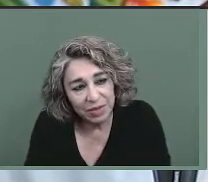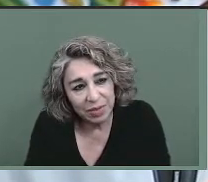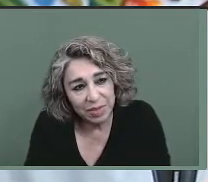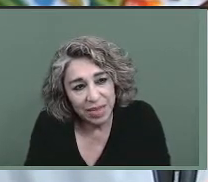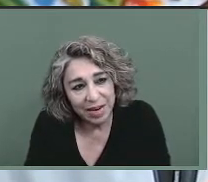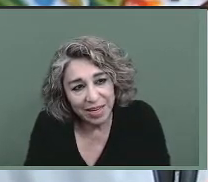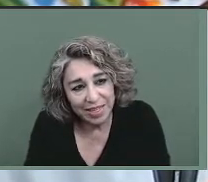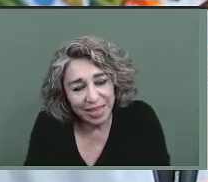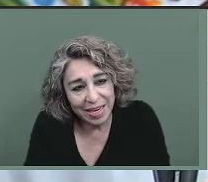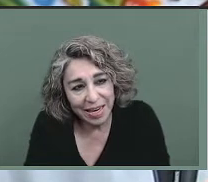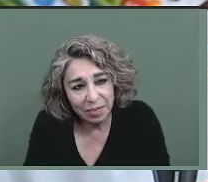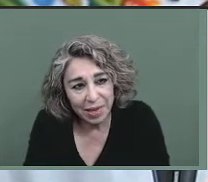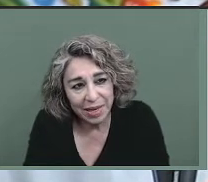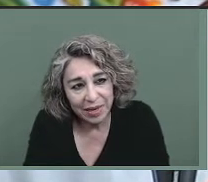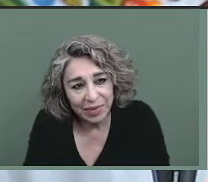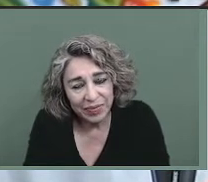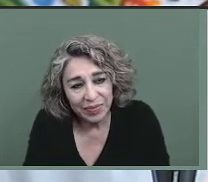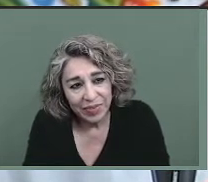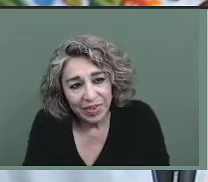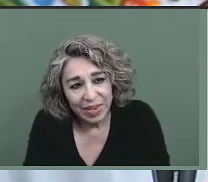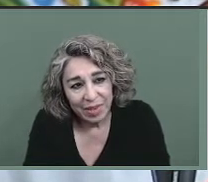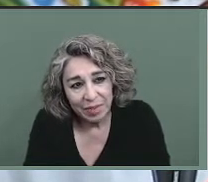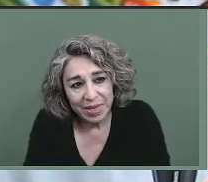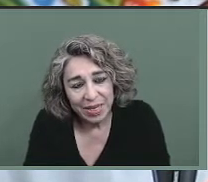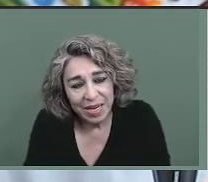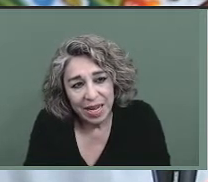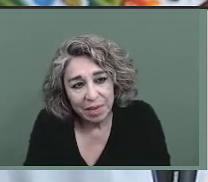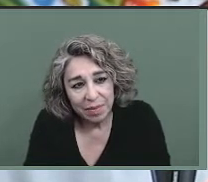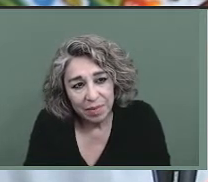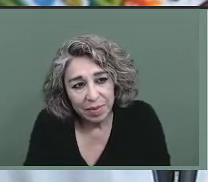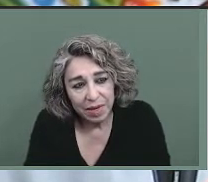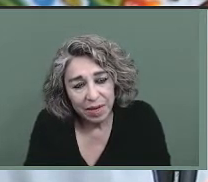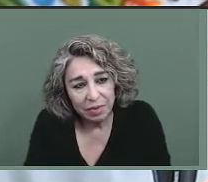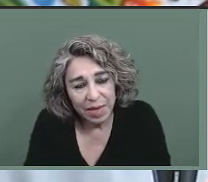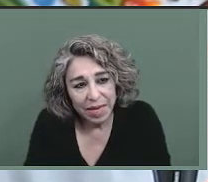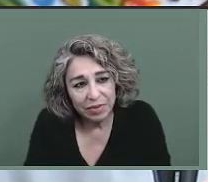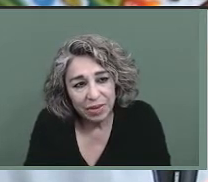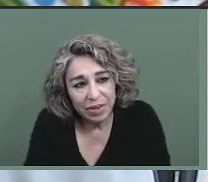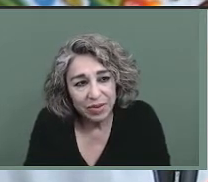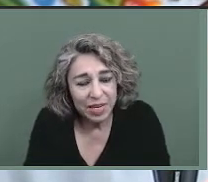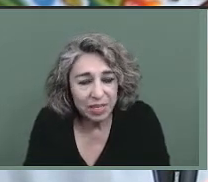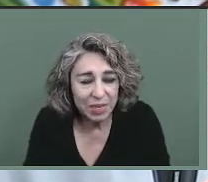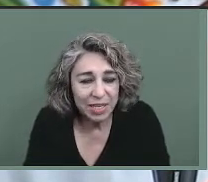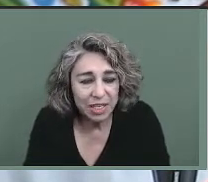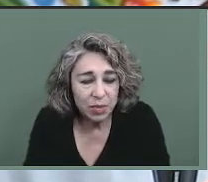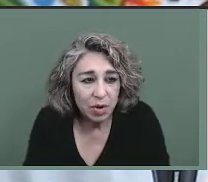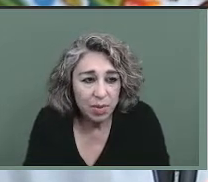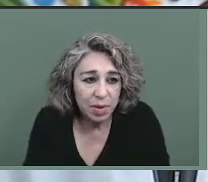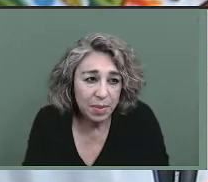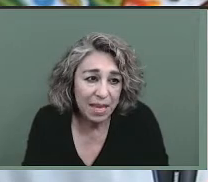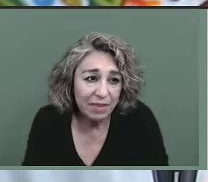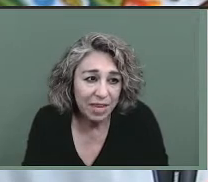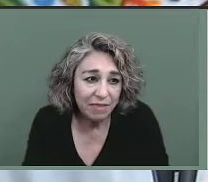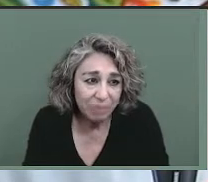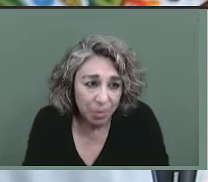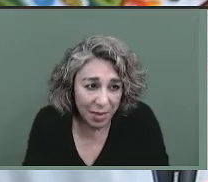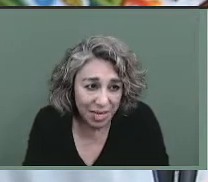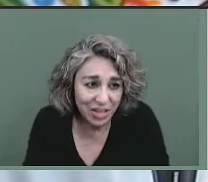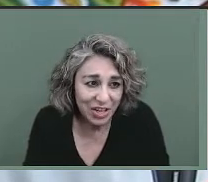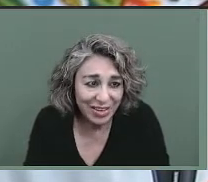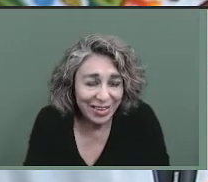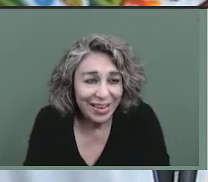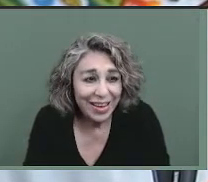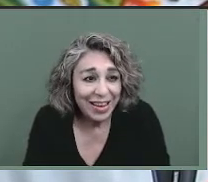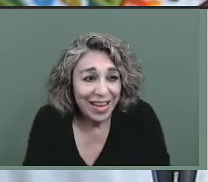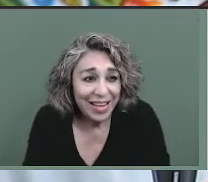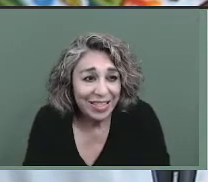It's from Saturday to Sunday, but today I'm going to make it for 2 days, because tomorrow I'm going to be giving